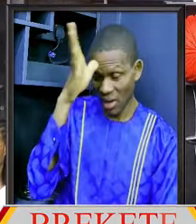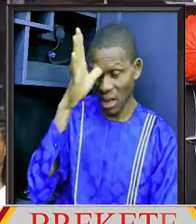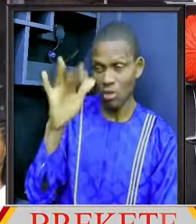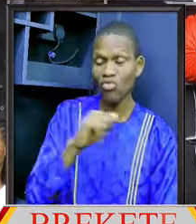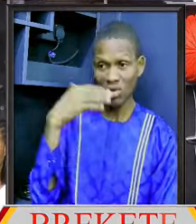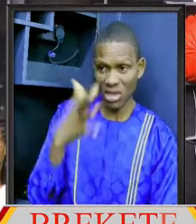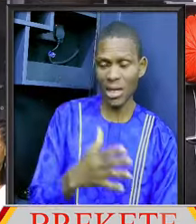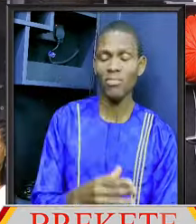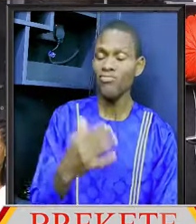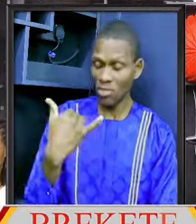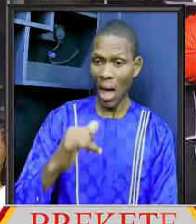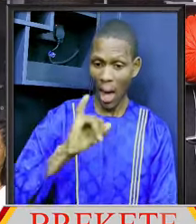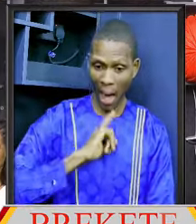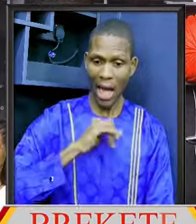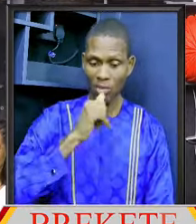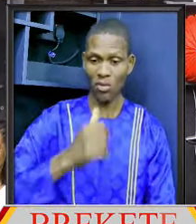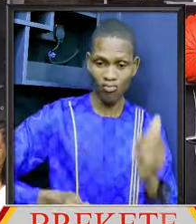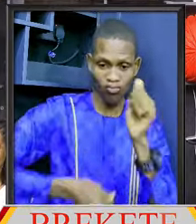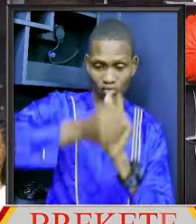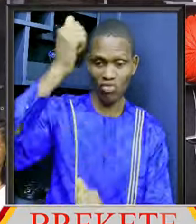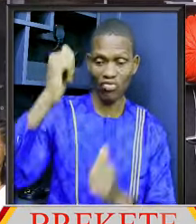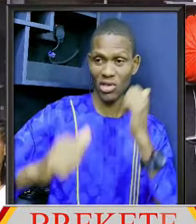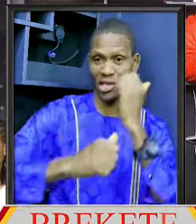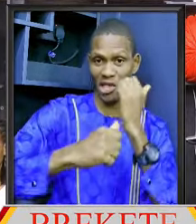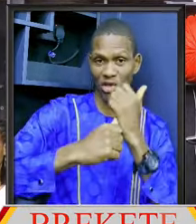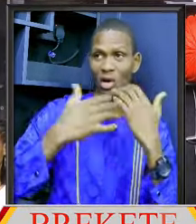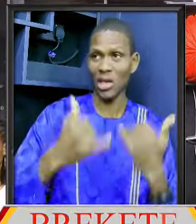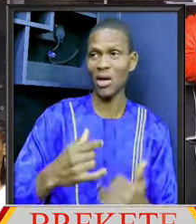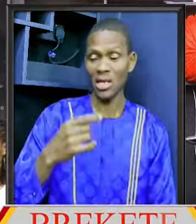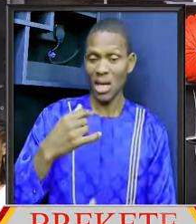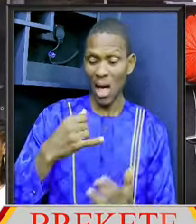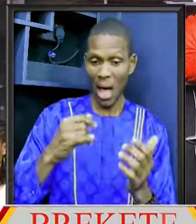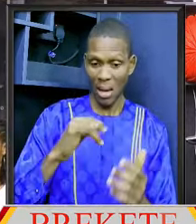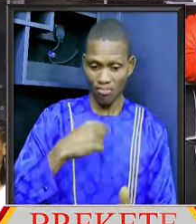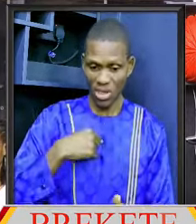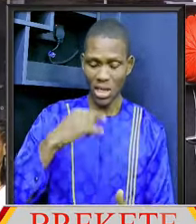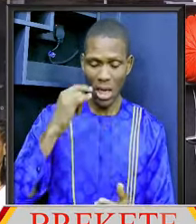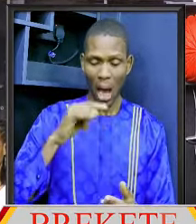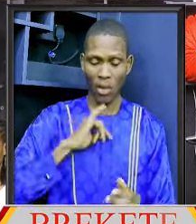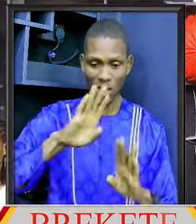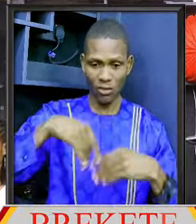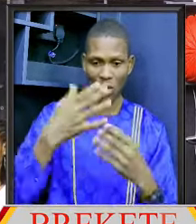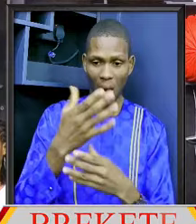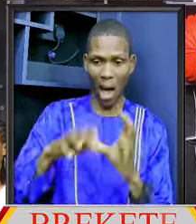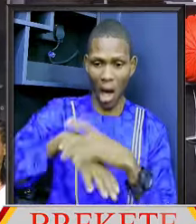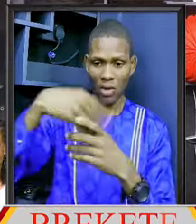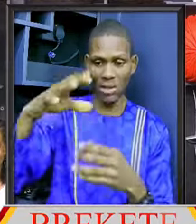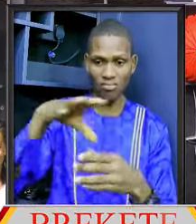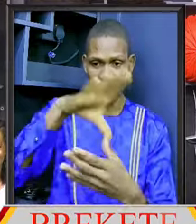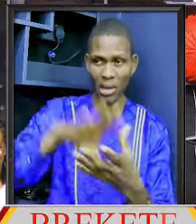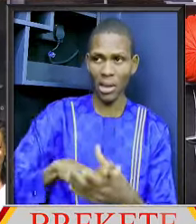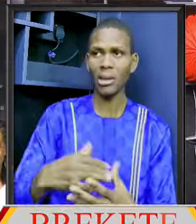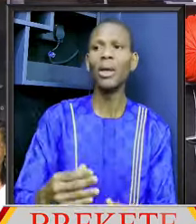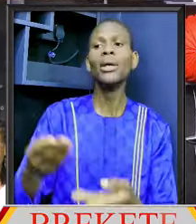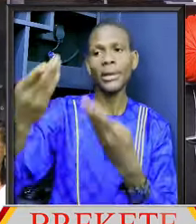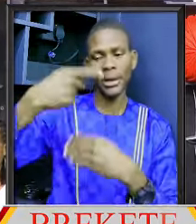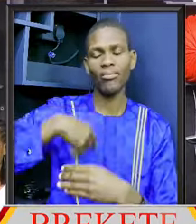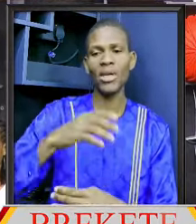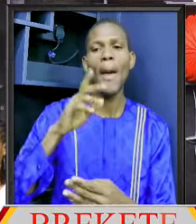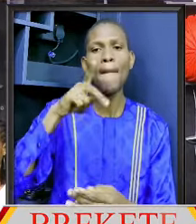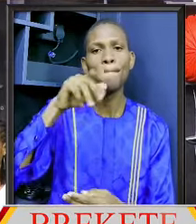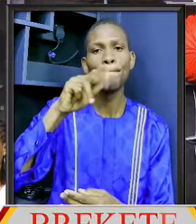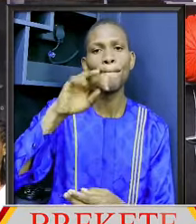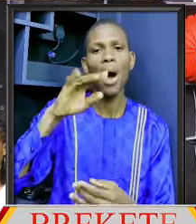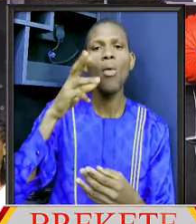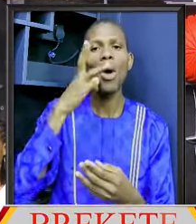Now, your father is no more. I know the And I am the most senior now. Now me go give you out in marriage. Give me palm wine, make I